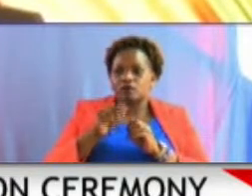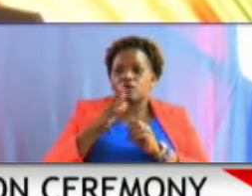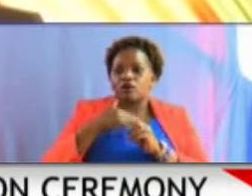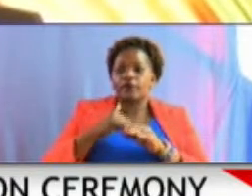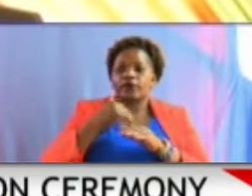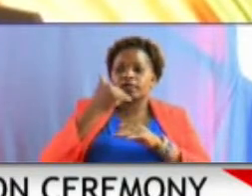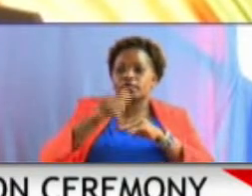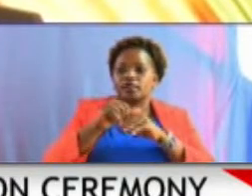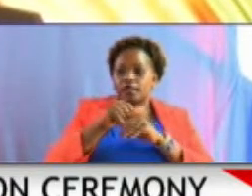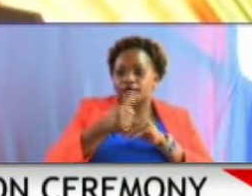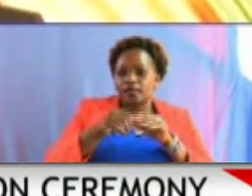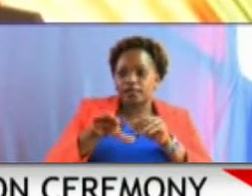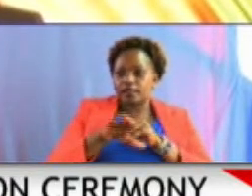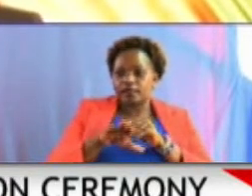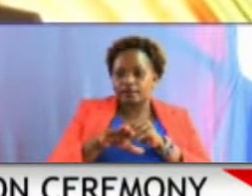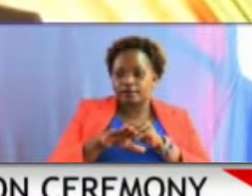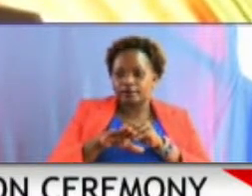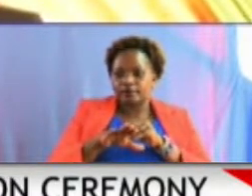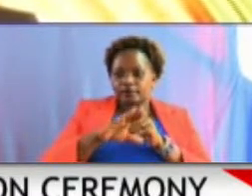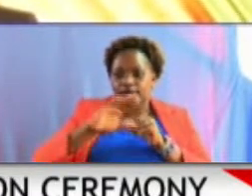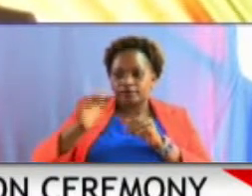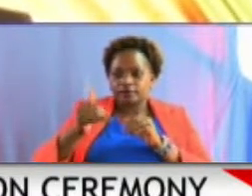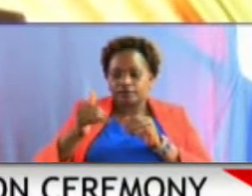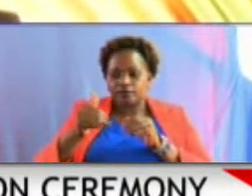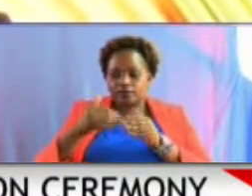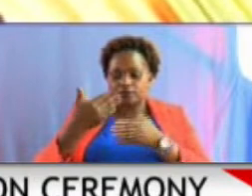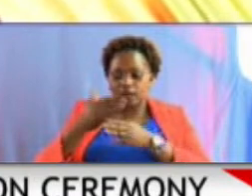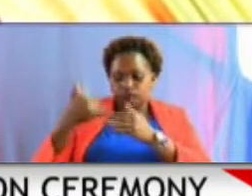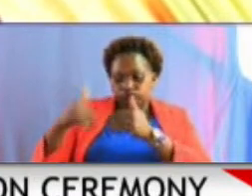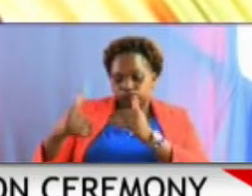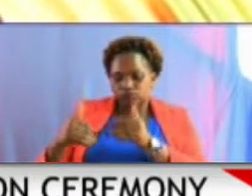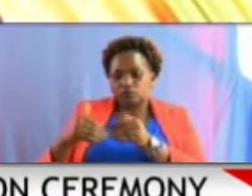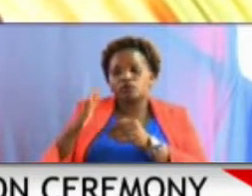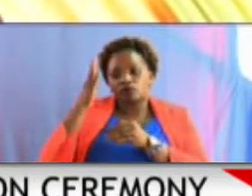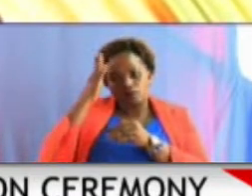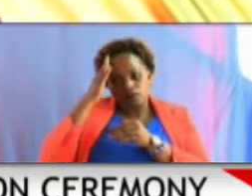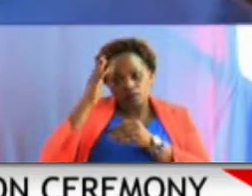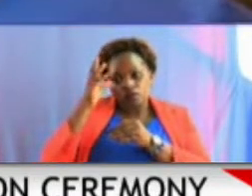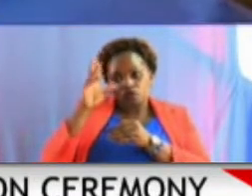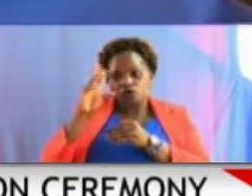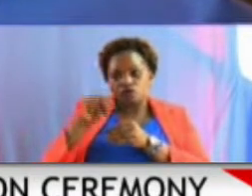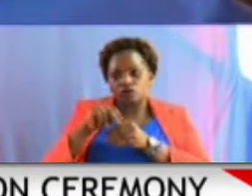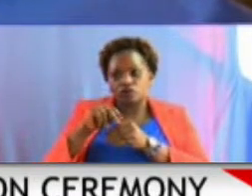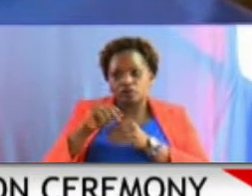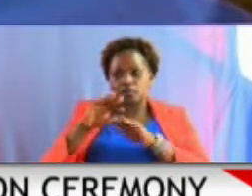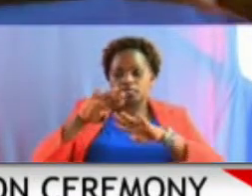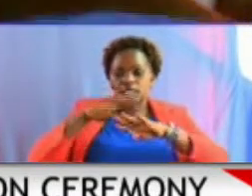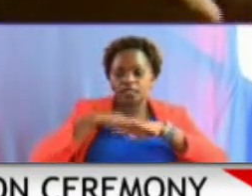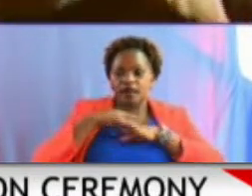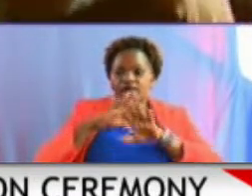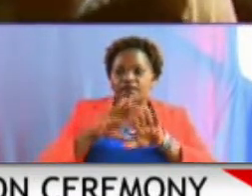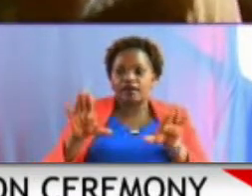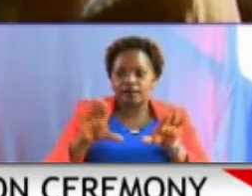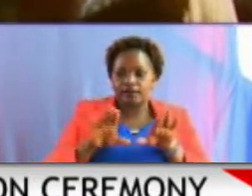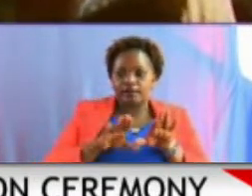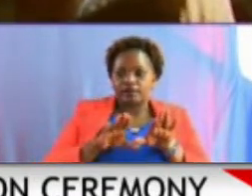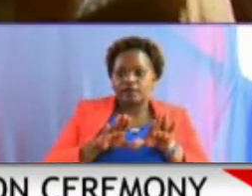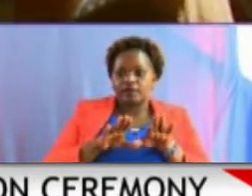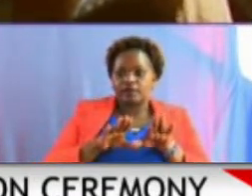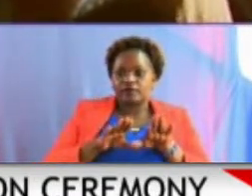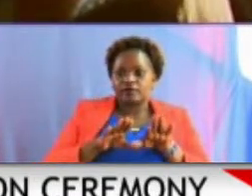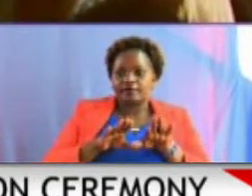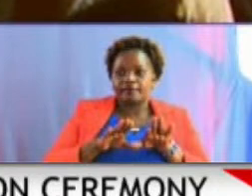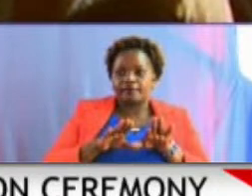prime land somewhere in the town or somewhere close. And we have no enough land